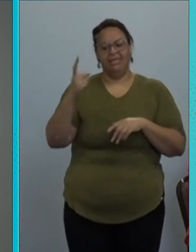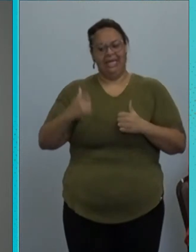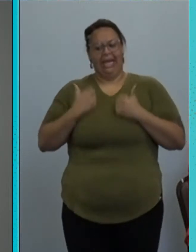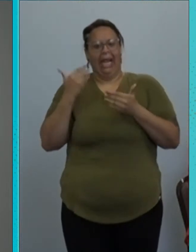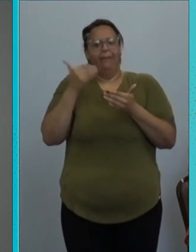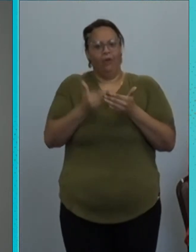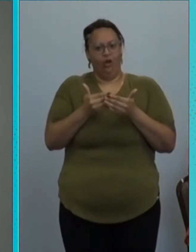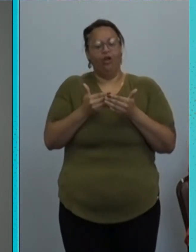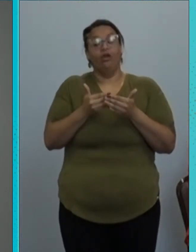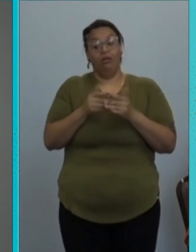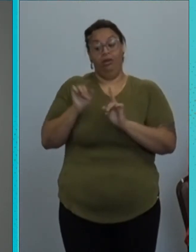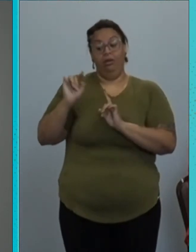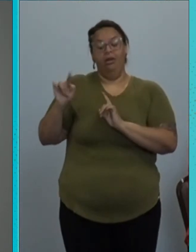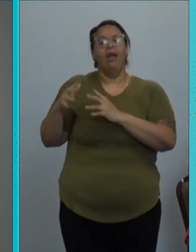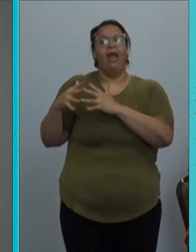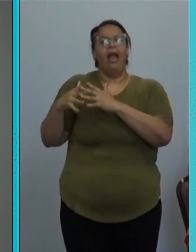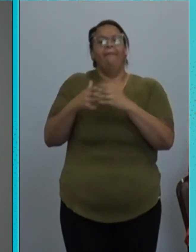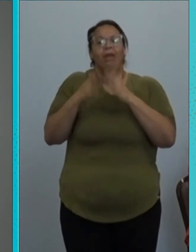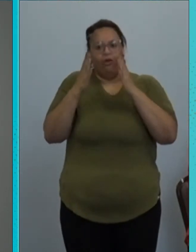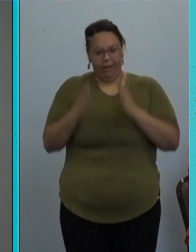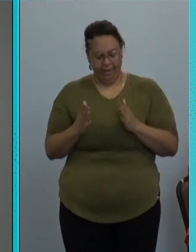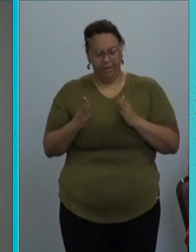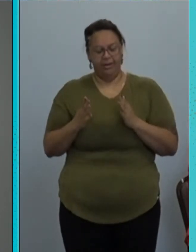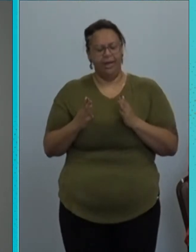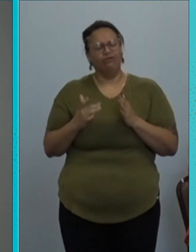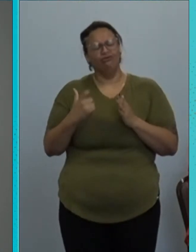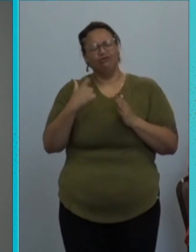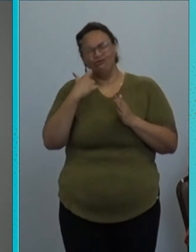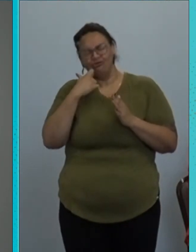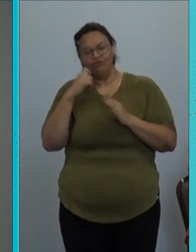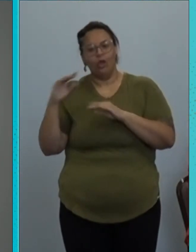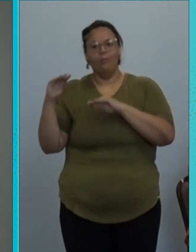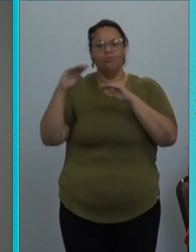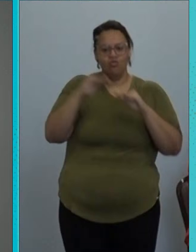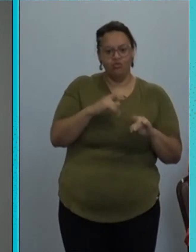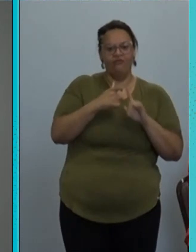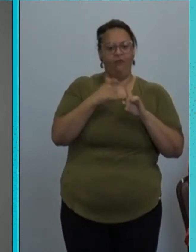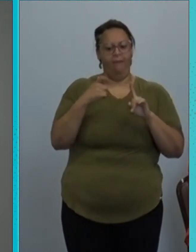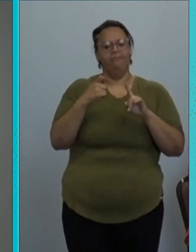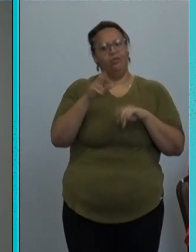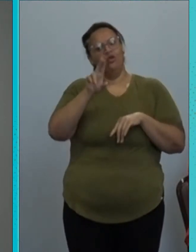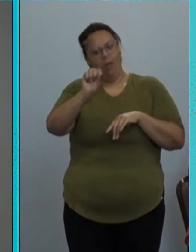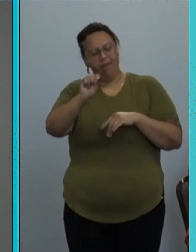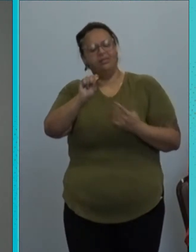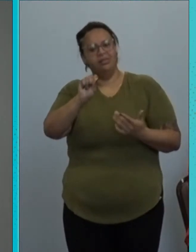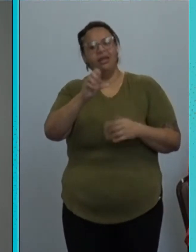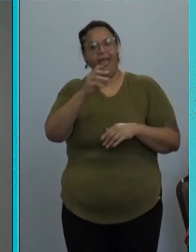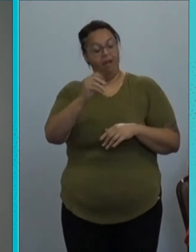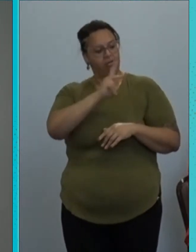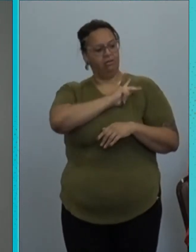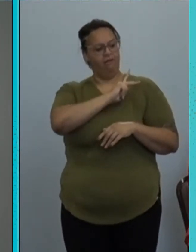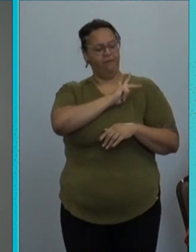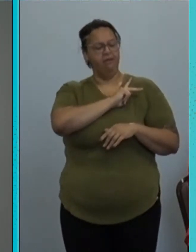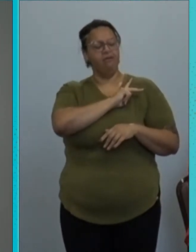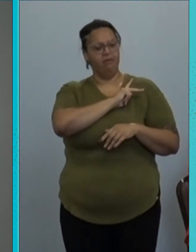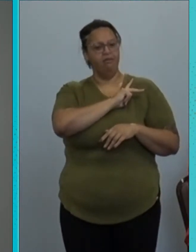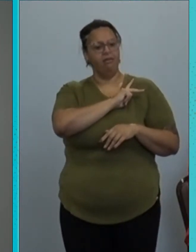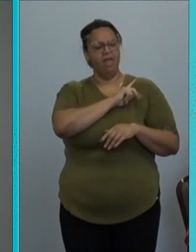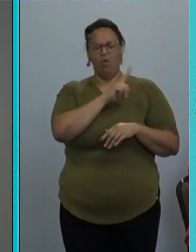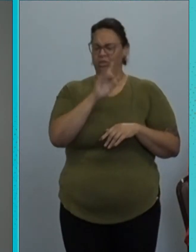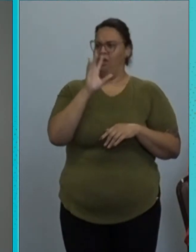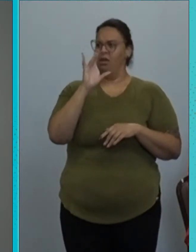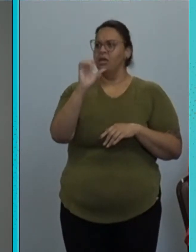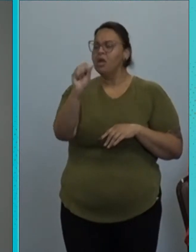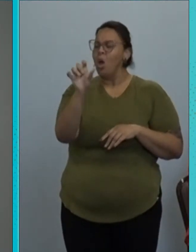was an American who had just moved from the States, and Cave was